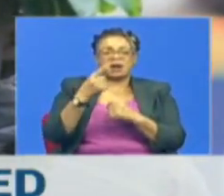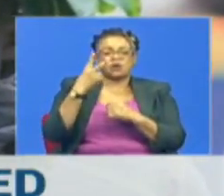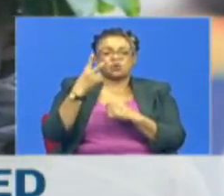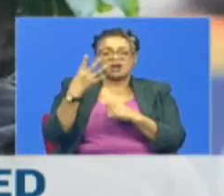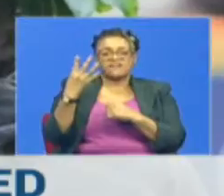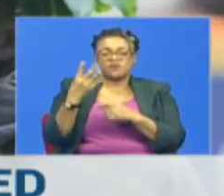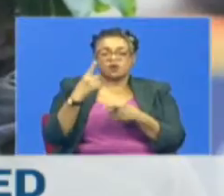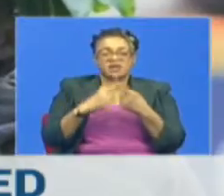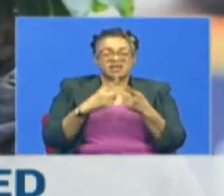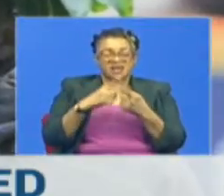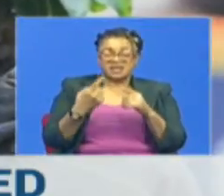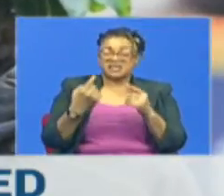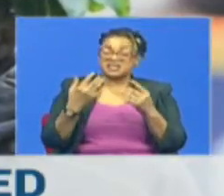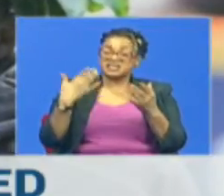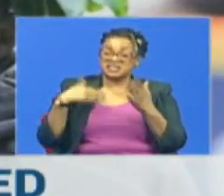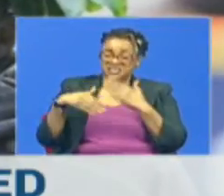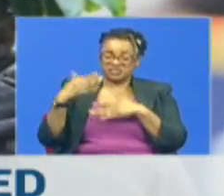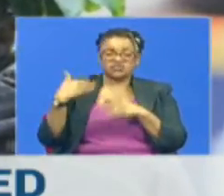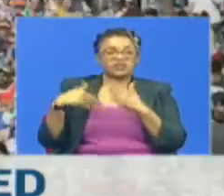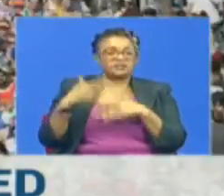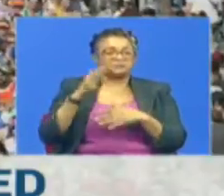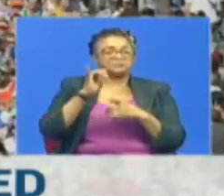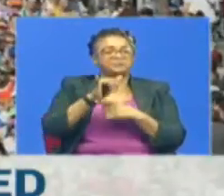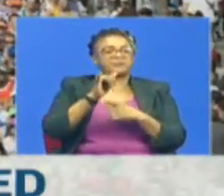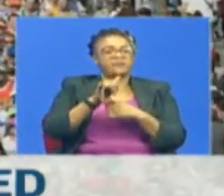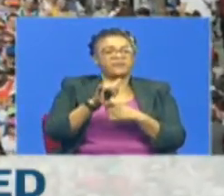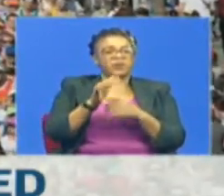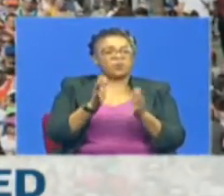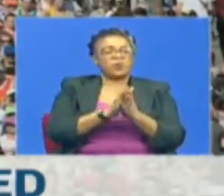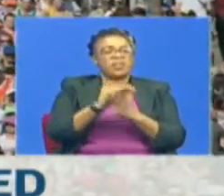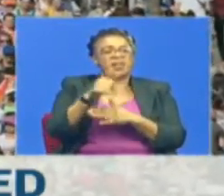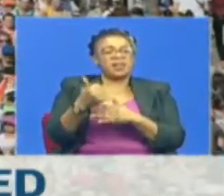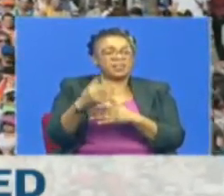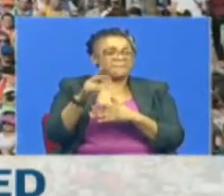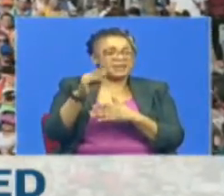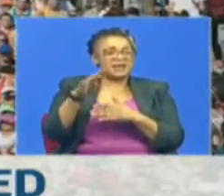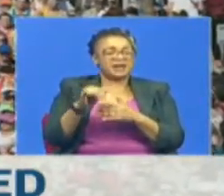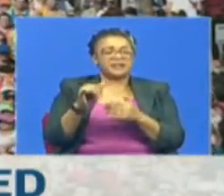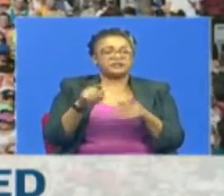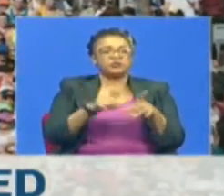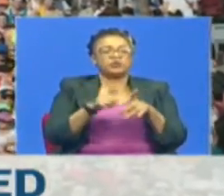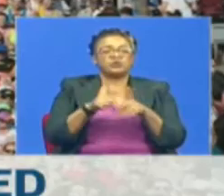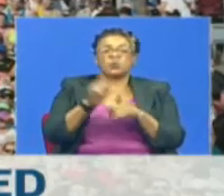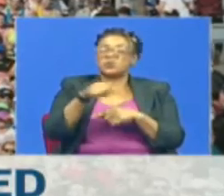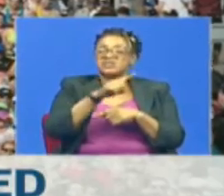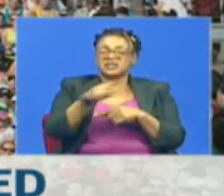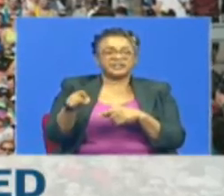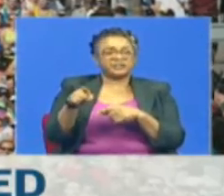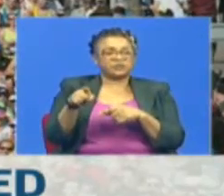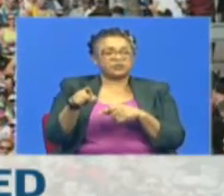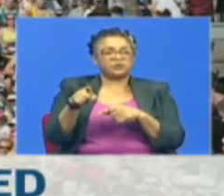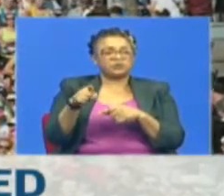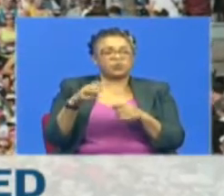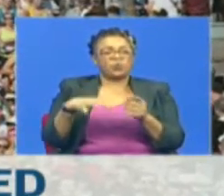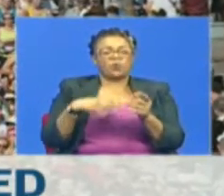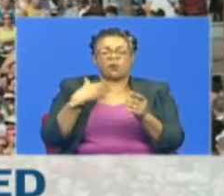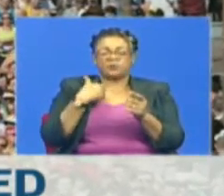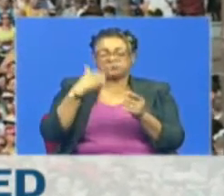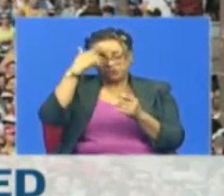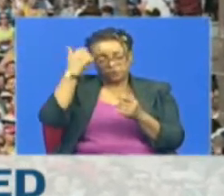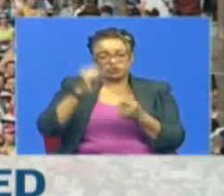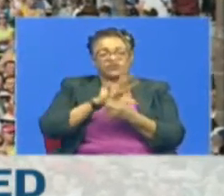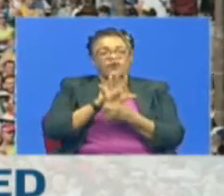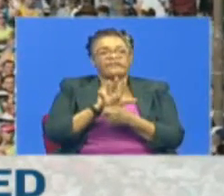124-year history. The Berlin Marathon, another major race, was also cancelled in a bid to halt the spread of